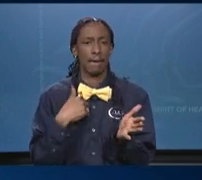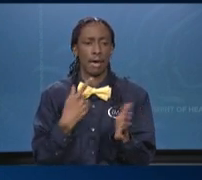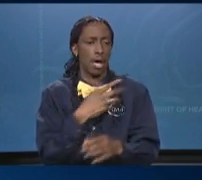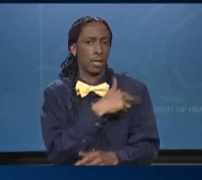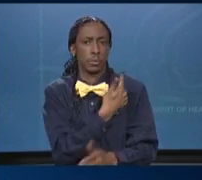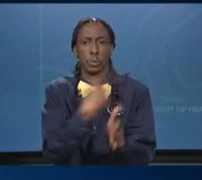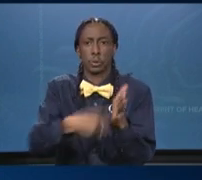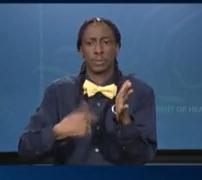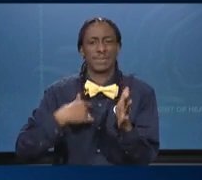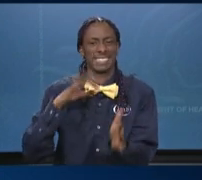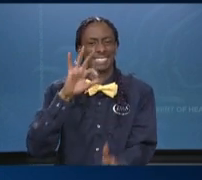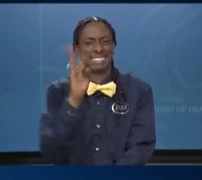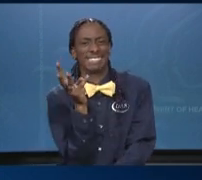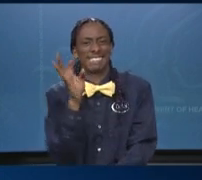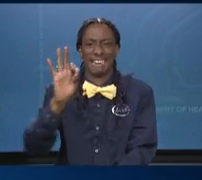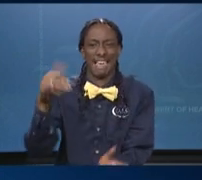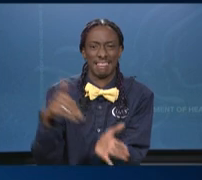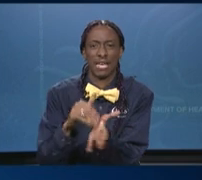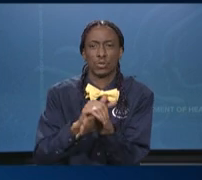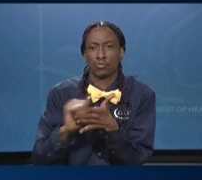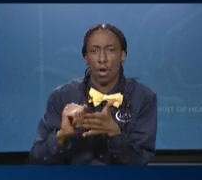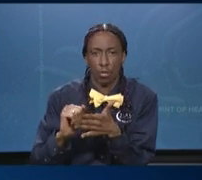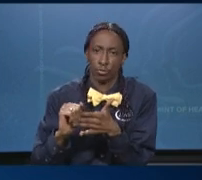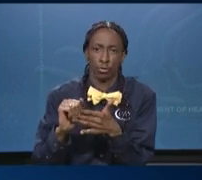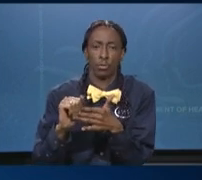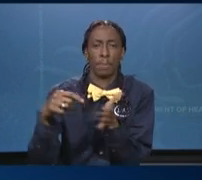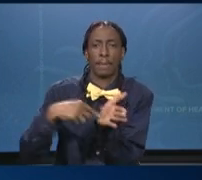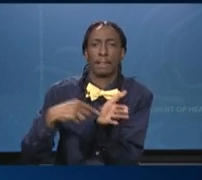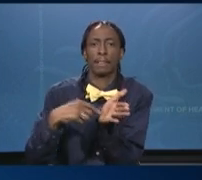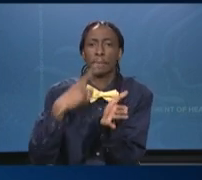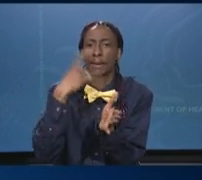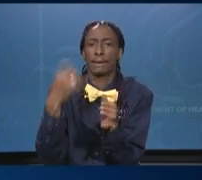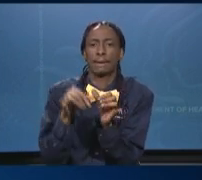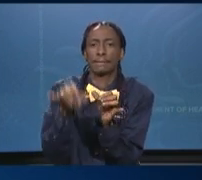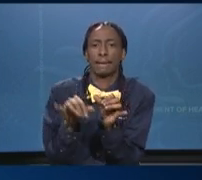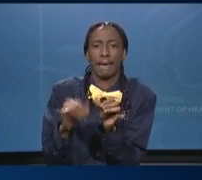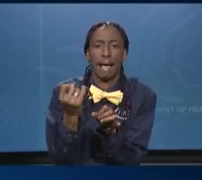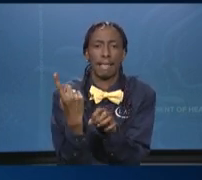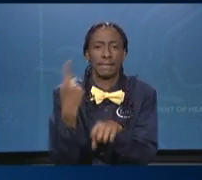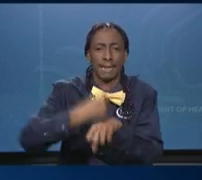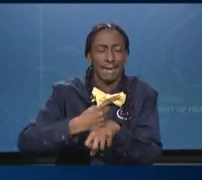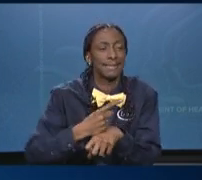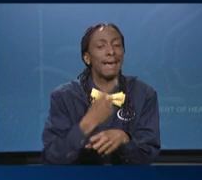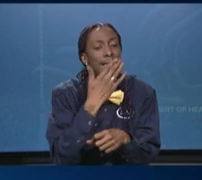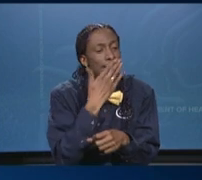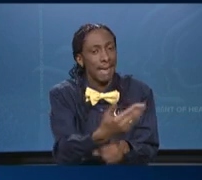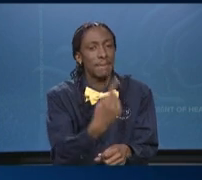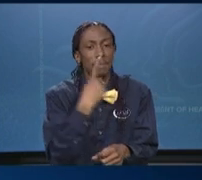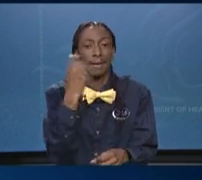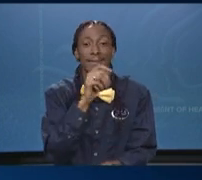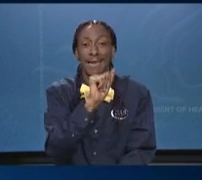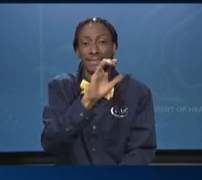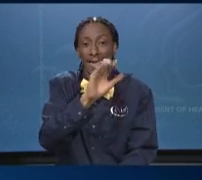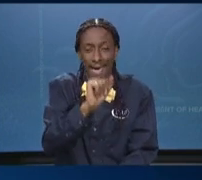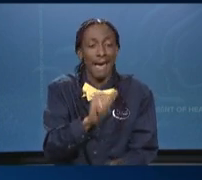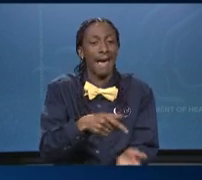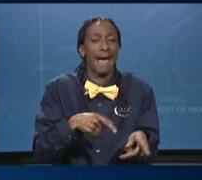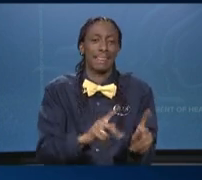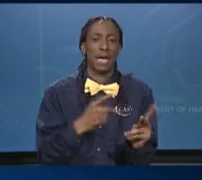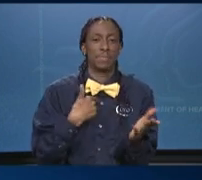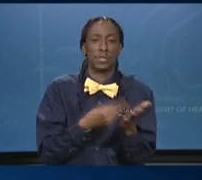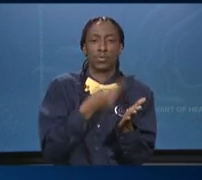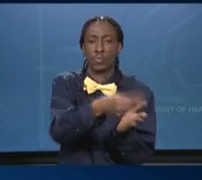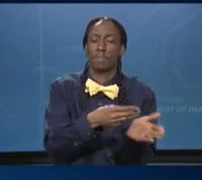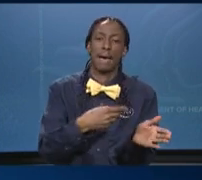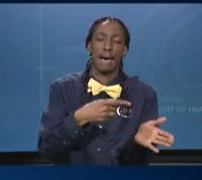bill after an 11-day stay. Thanks to the Affordable Care Act, I am able to purchase affordable coverage without being